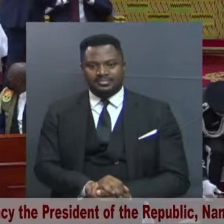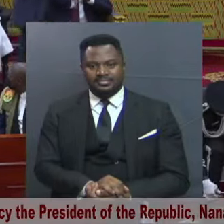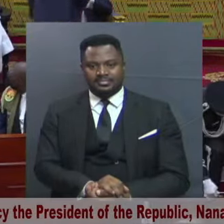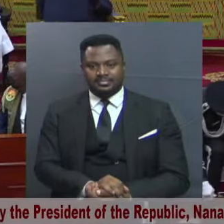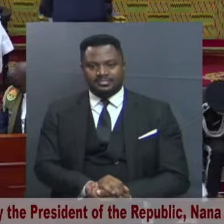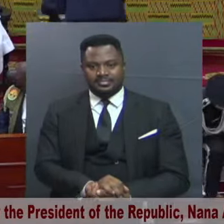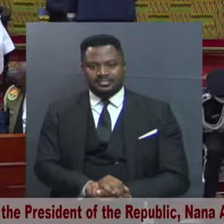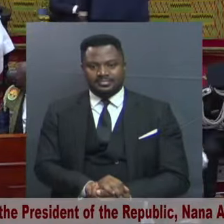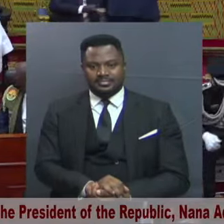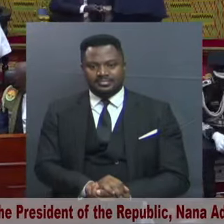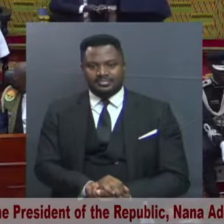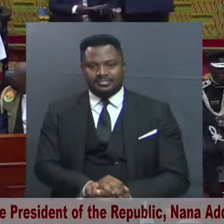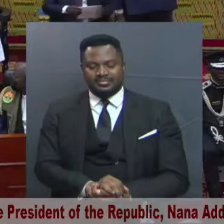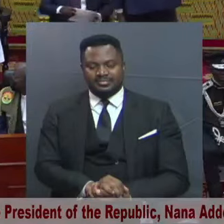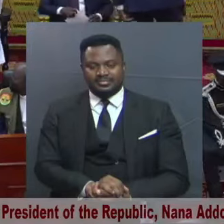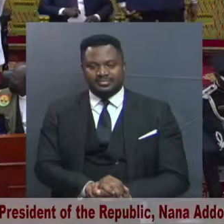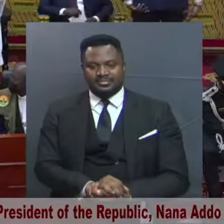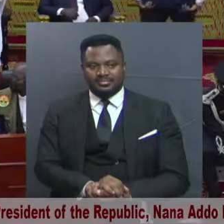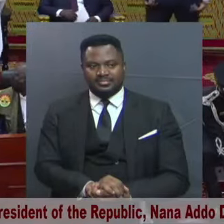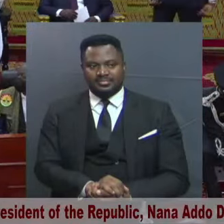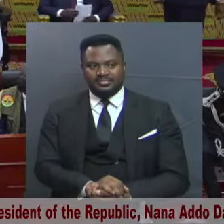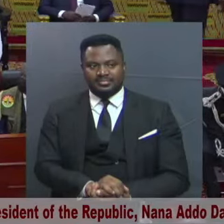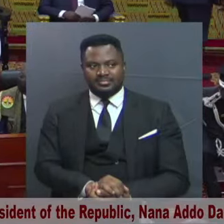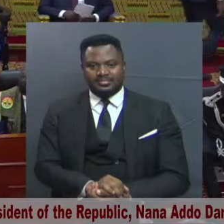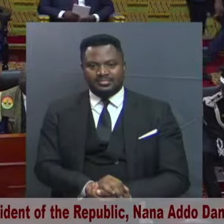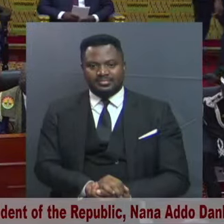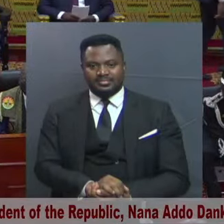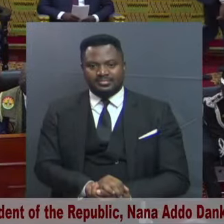is is feeling no